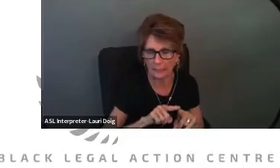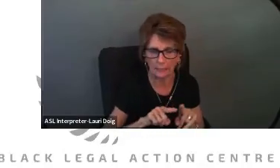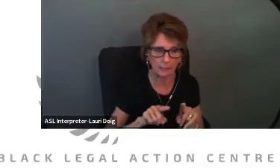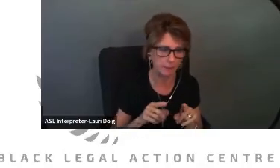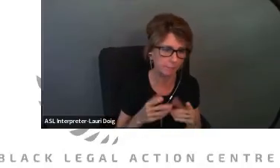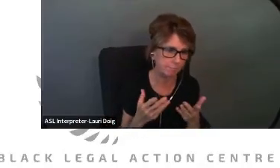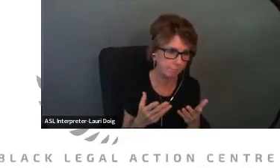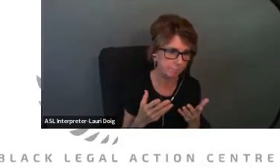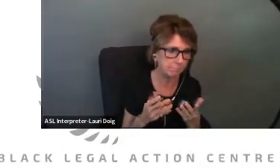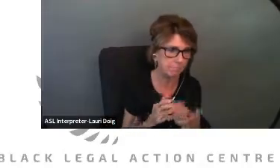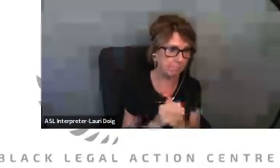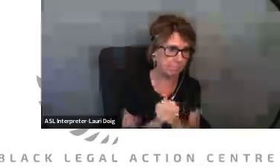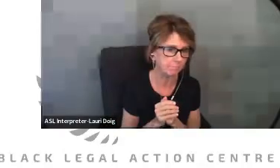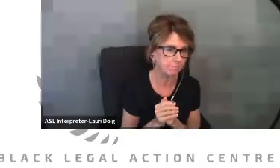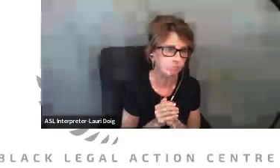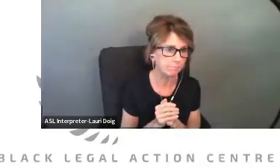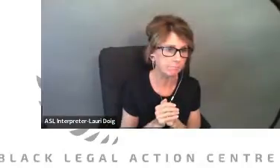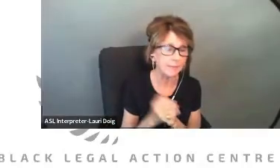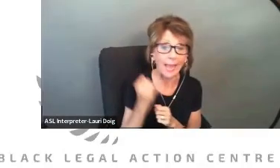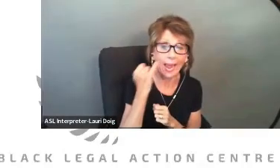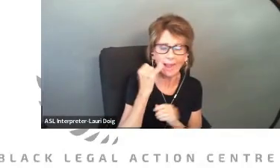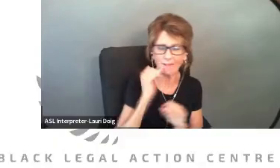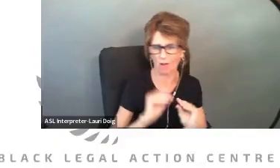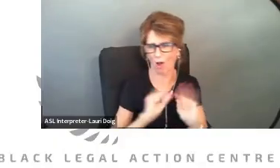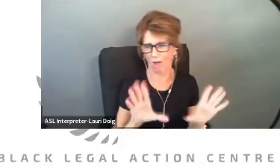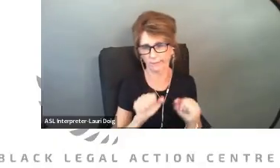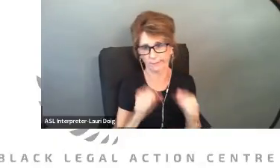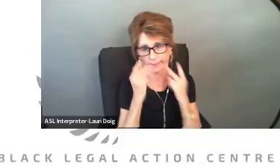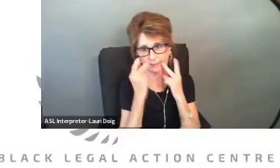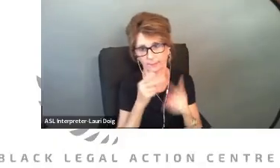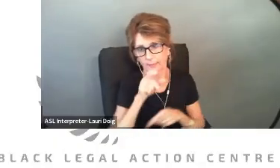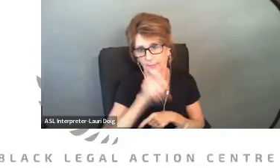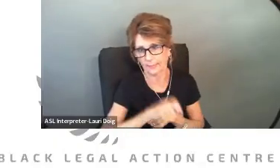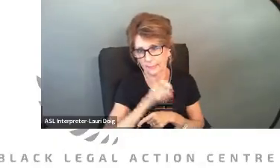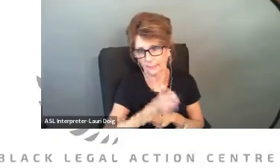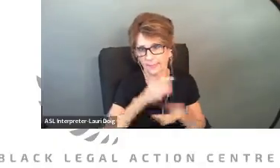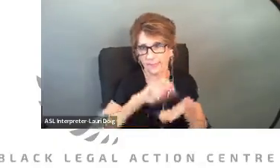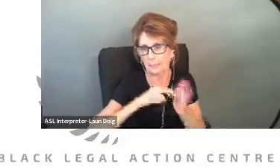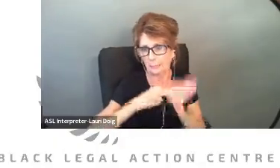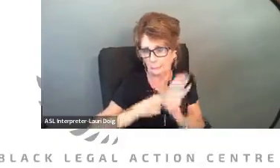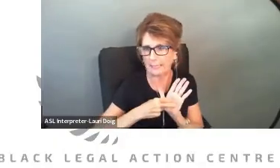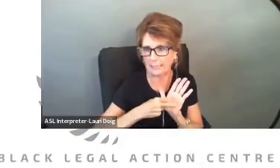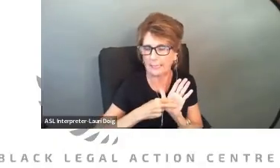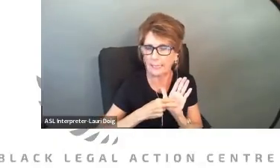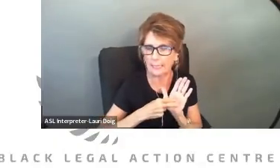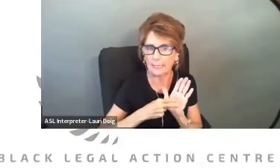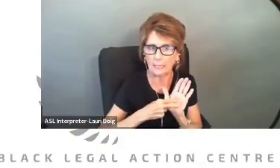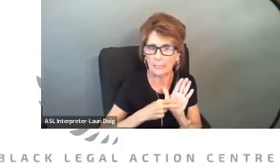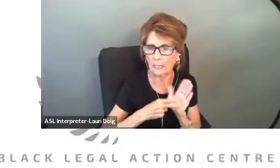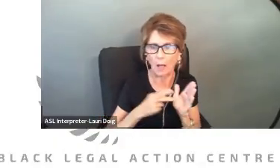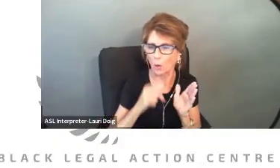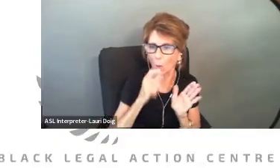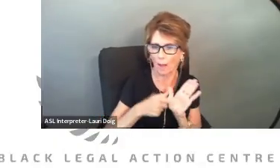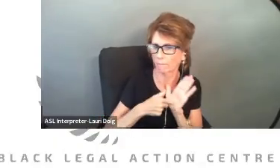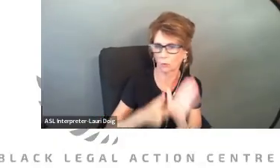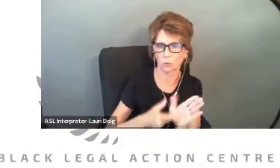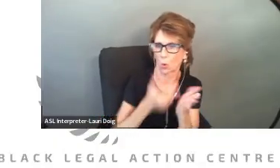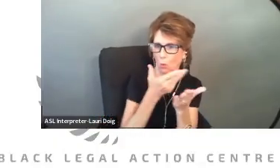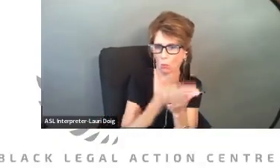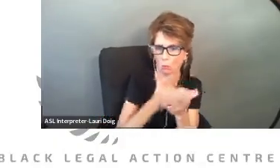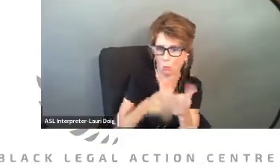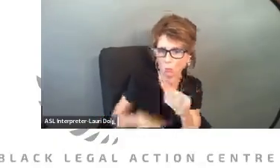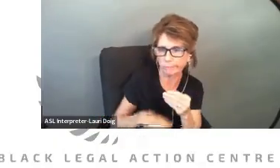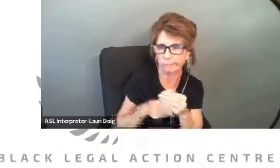you would have heard, if the need is obvious, the general principle is that you need not give any